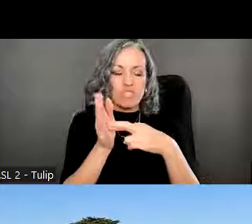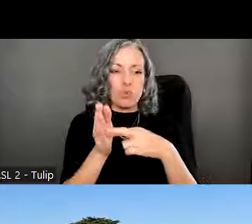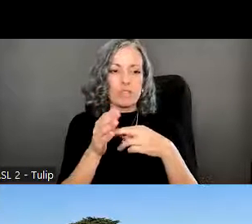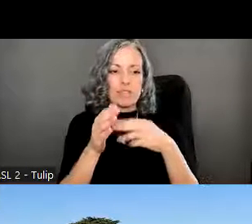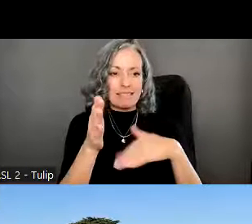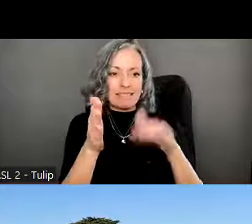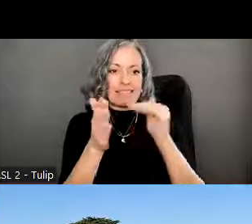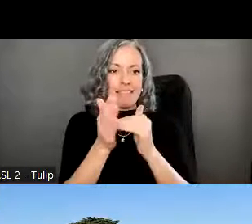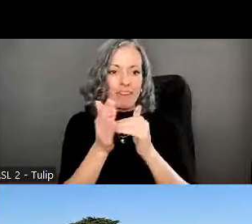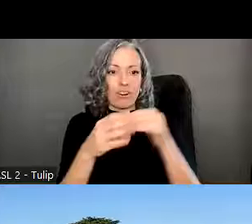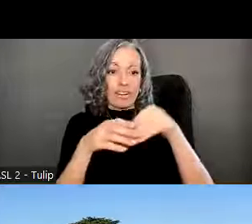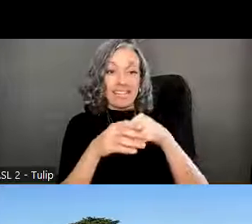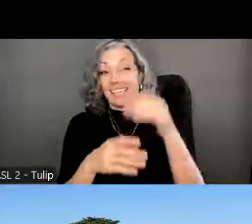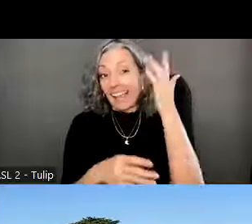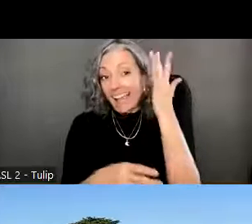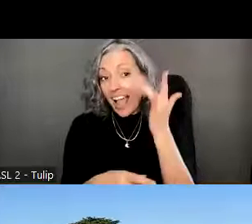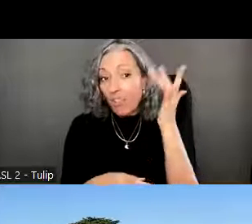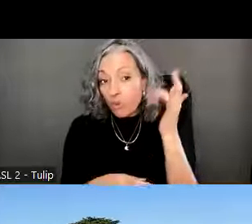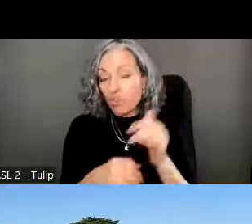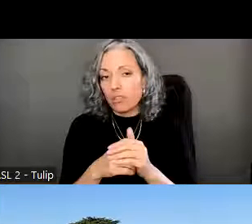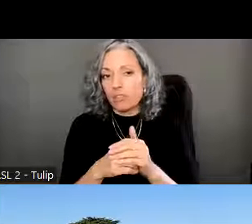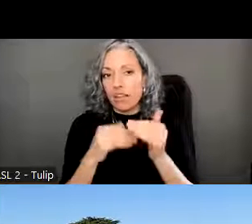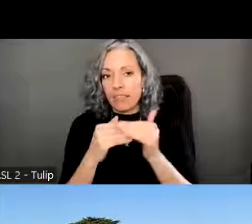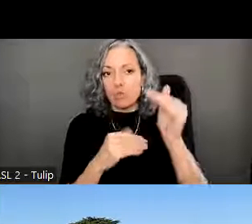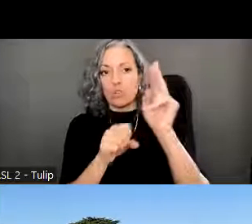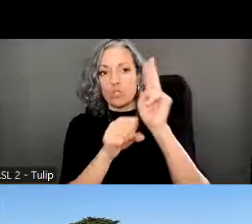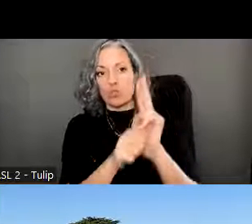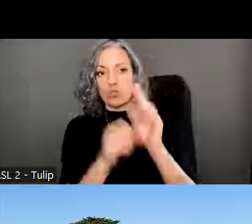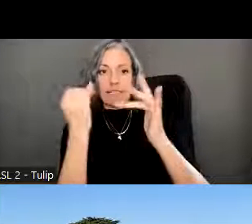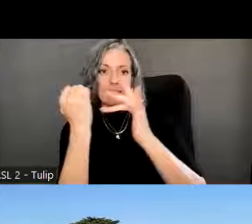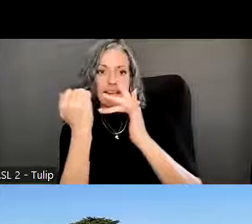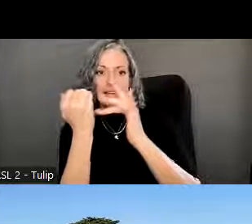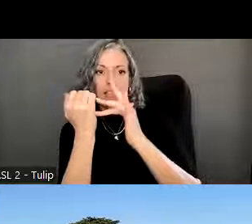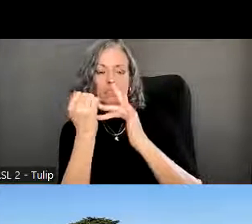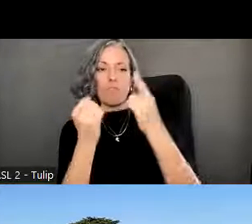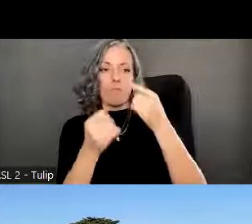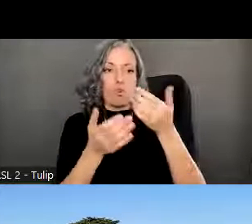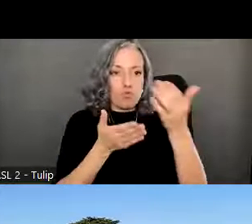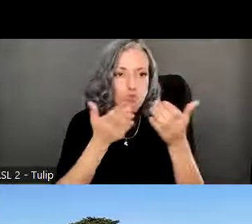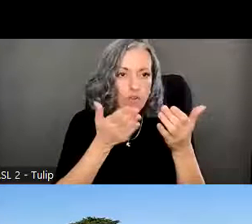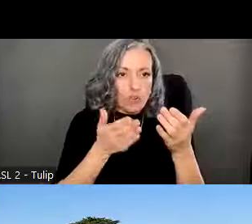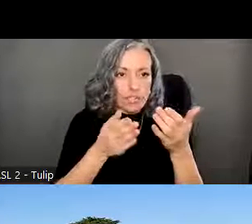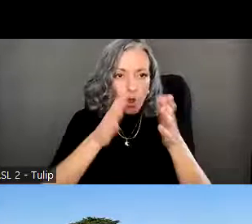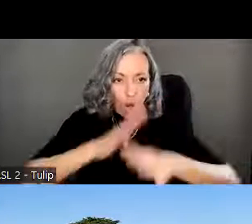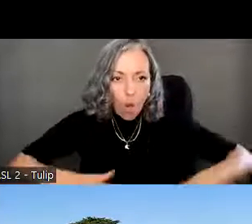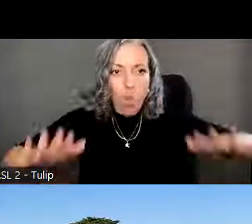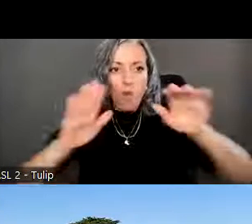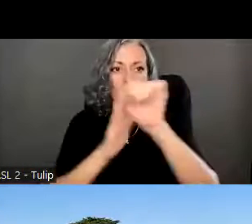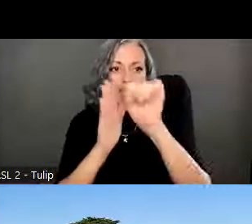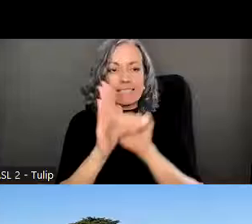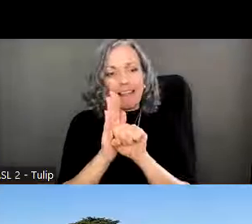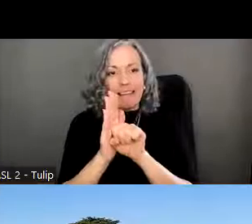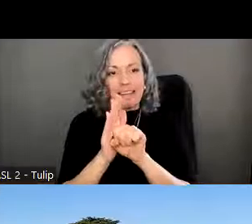and the increased usage of technology in terms of service delivery across the state within